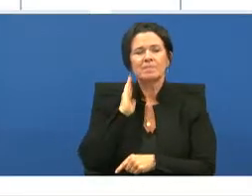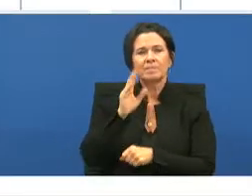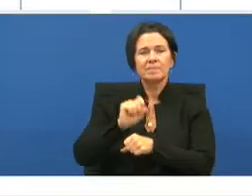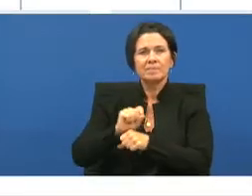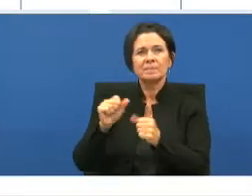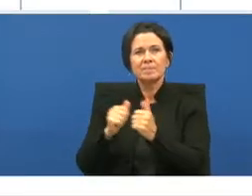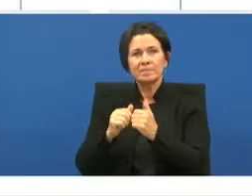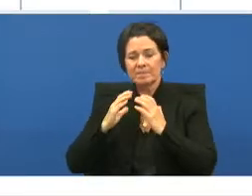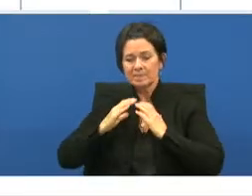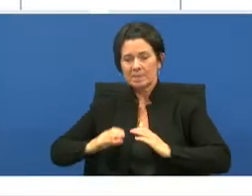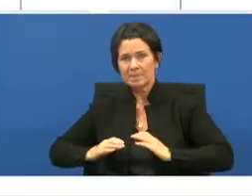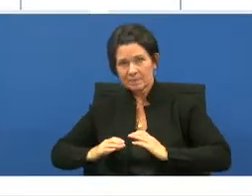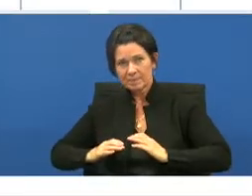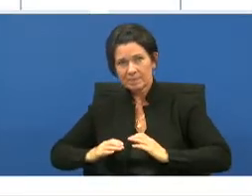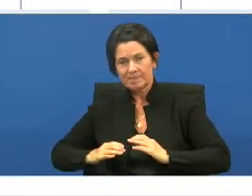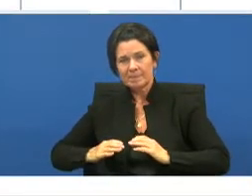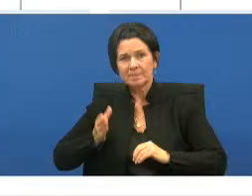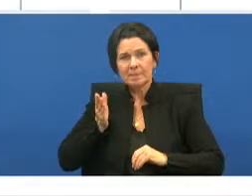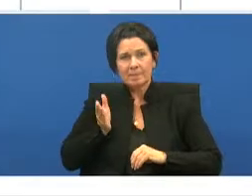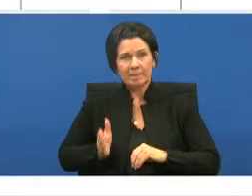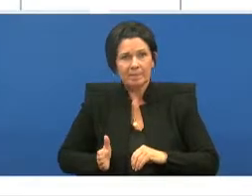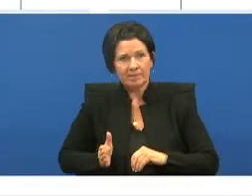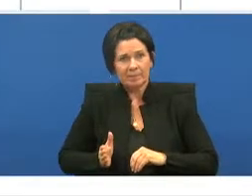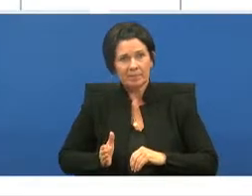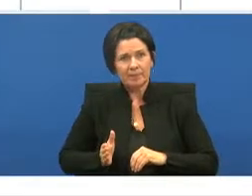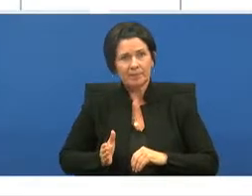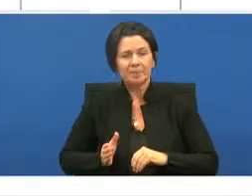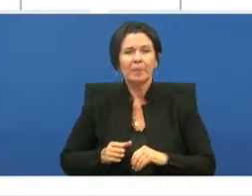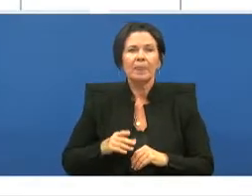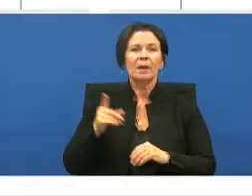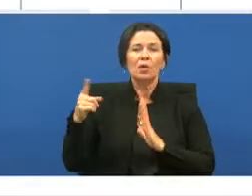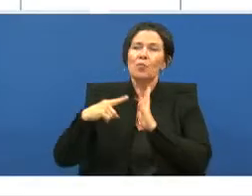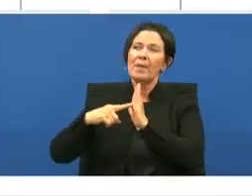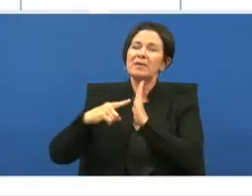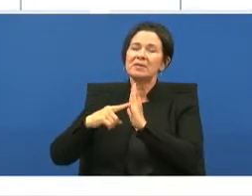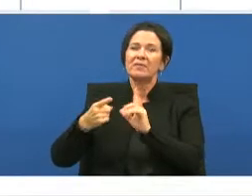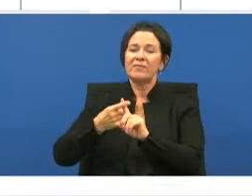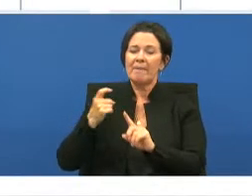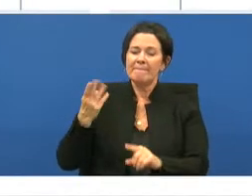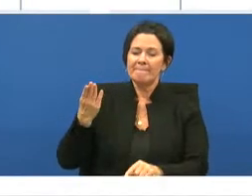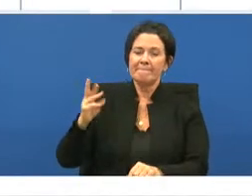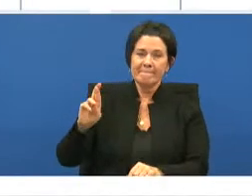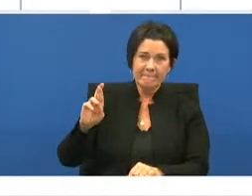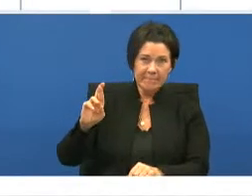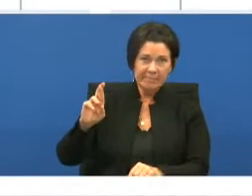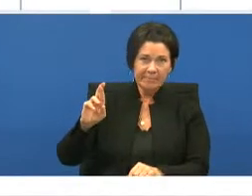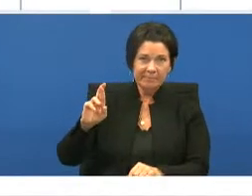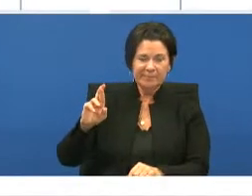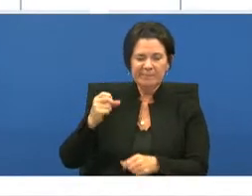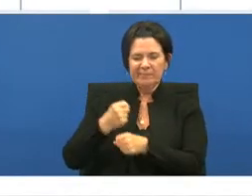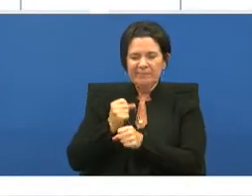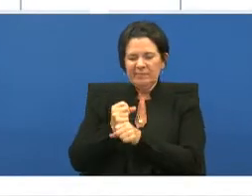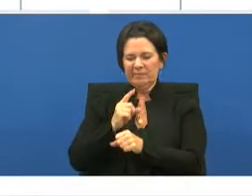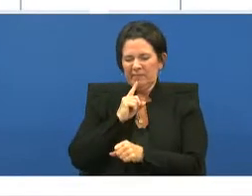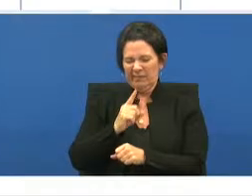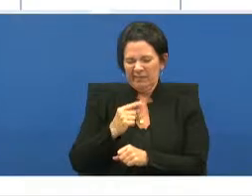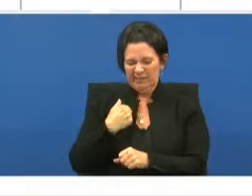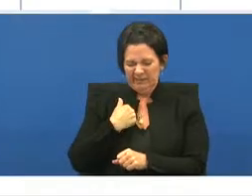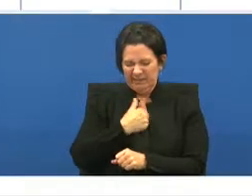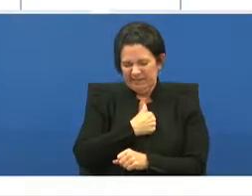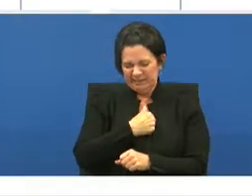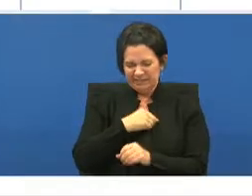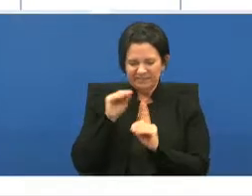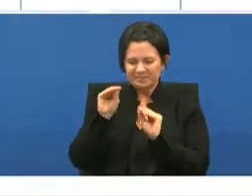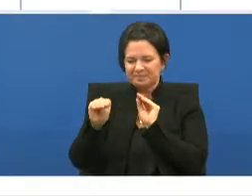the client side of this, the representatives from Baton Rouge, to ensure that we are putting the best